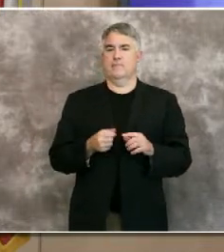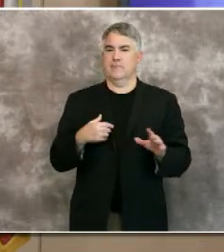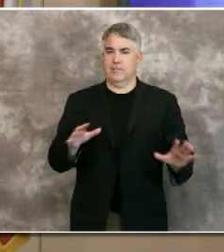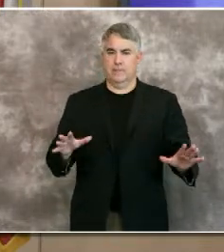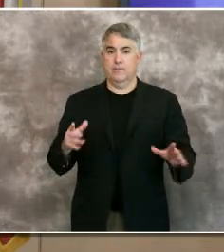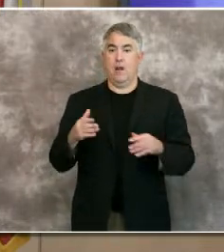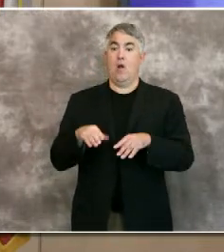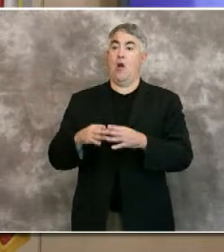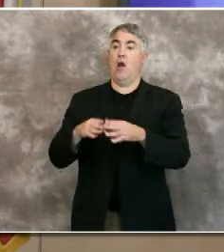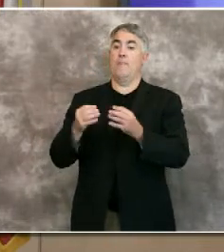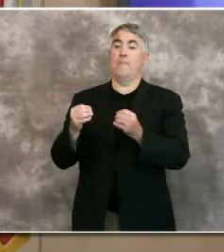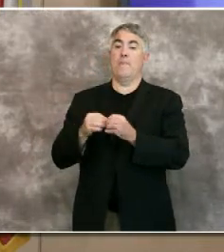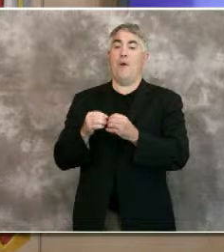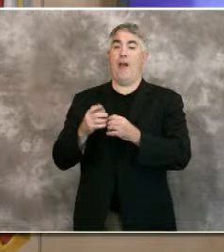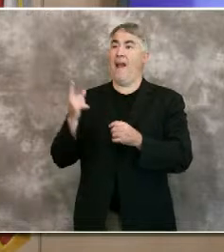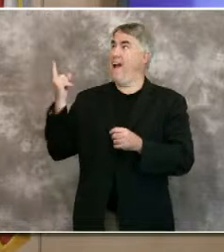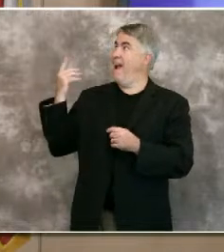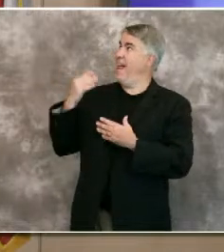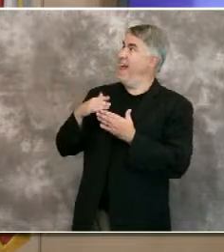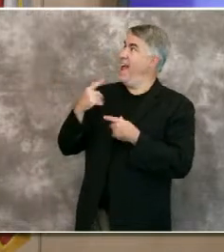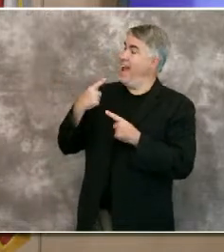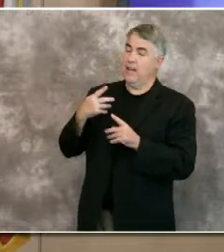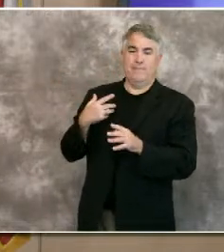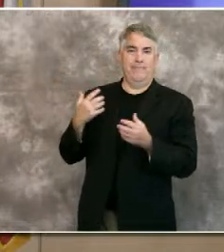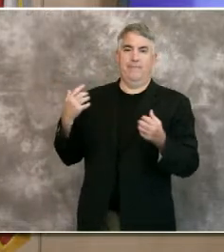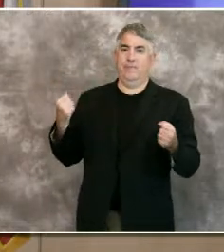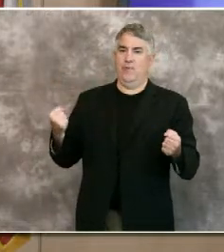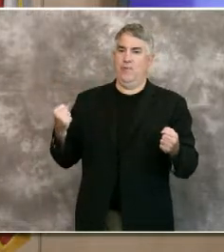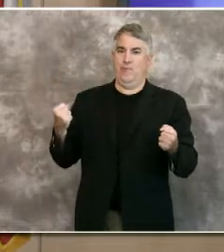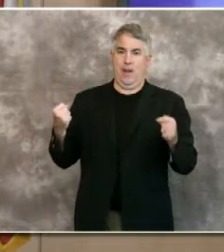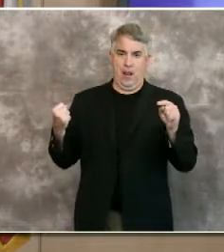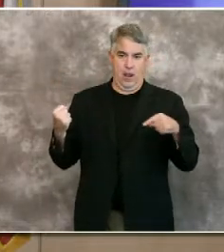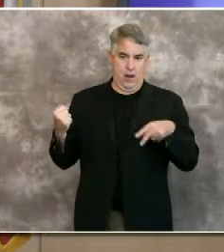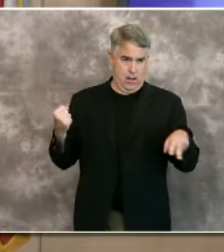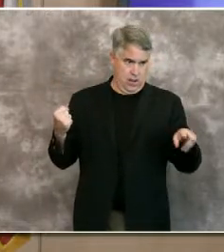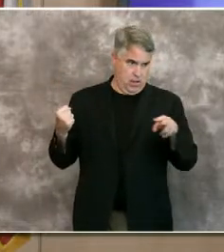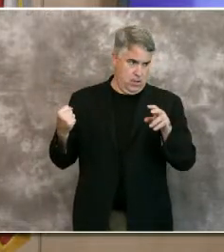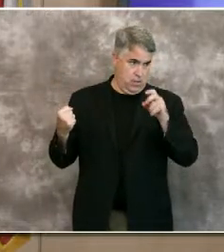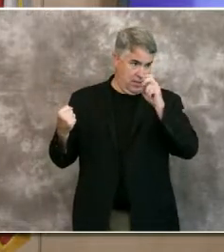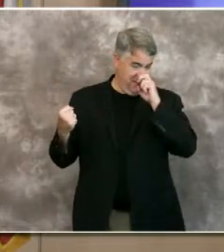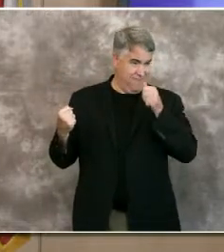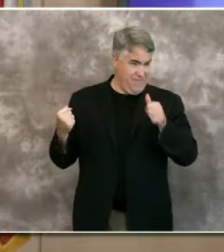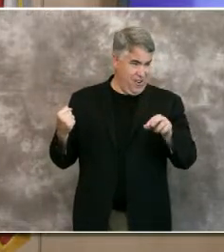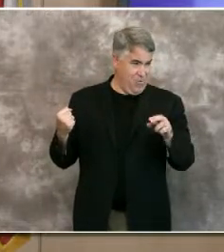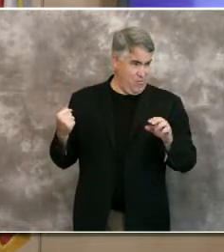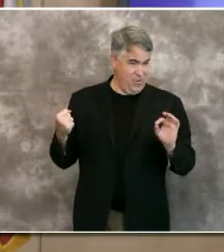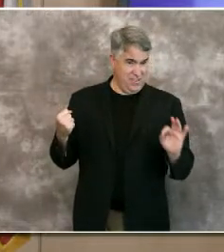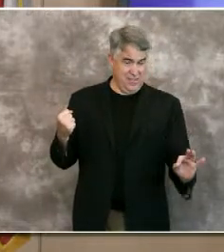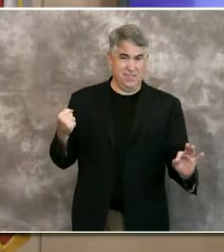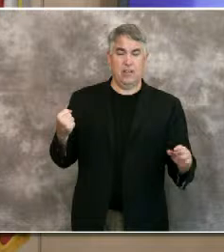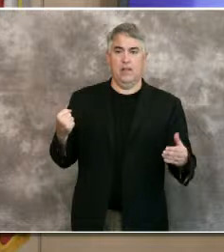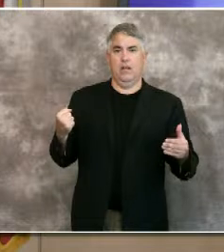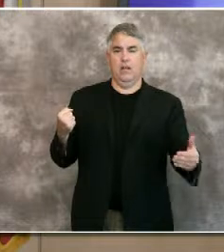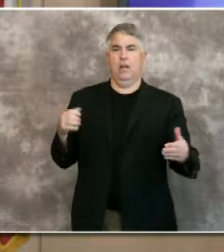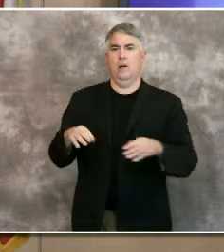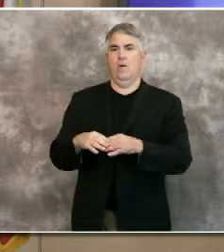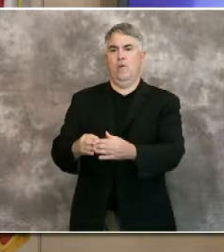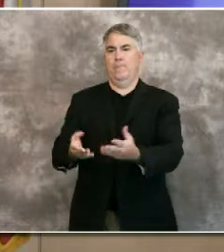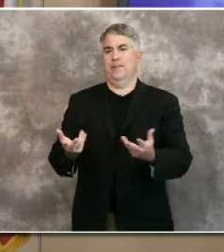that may come out, look for increased enforcements of entities that are egregiously violating public health orders, and then continue to work with the